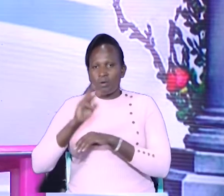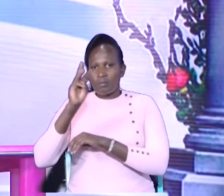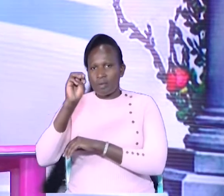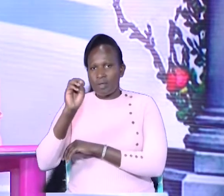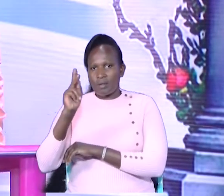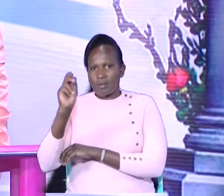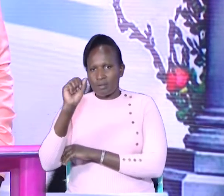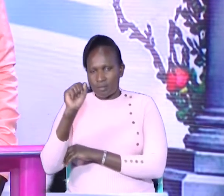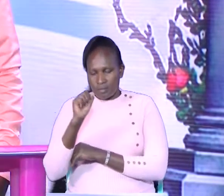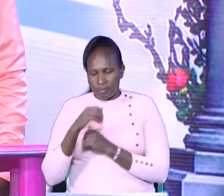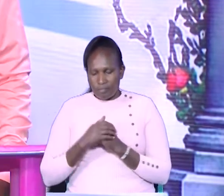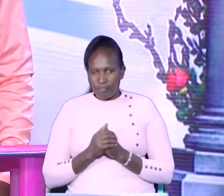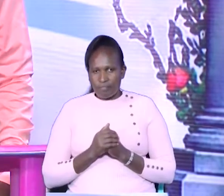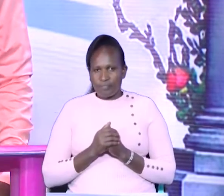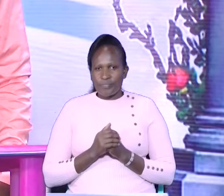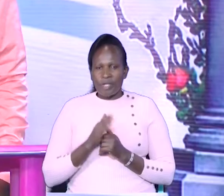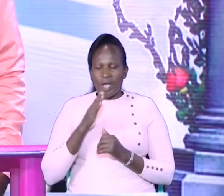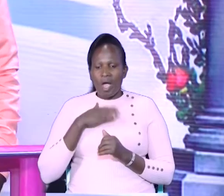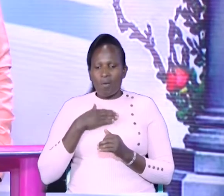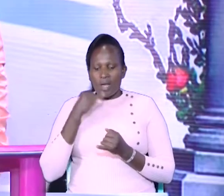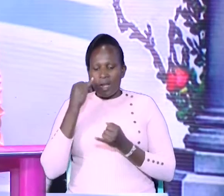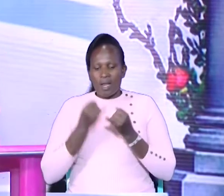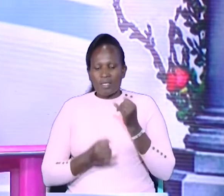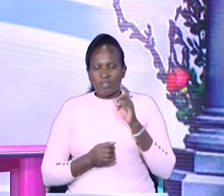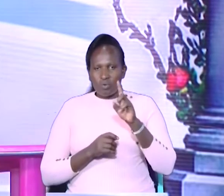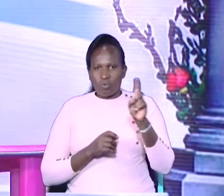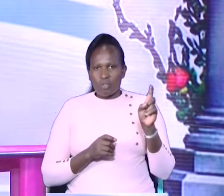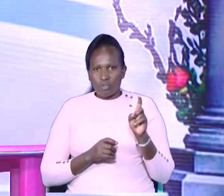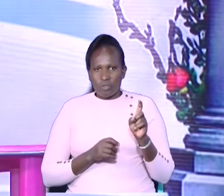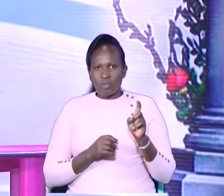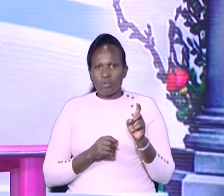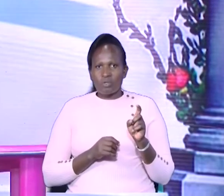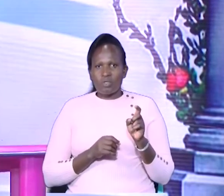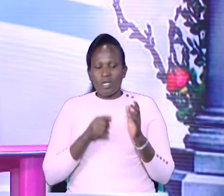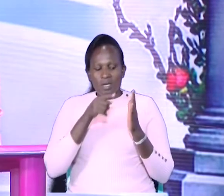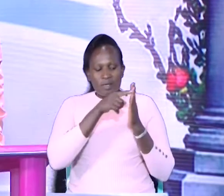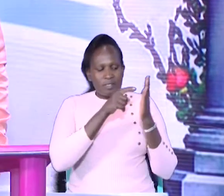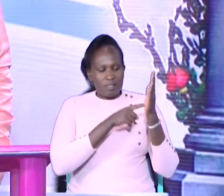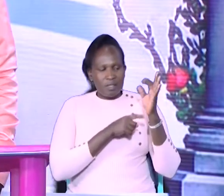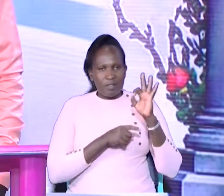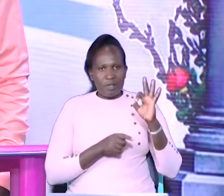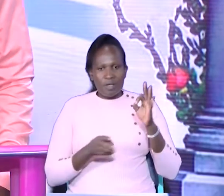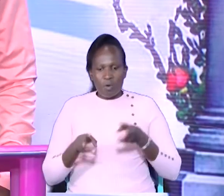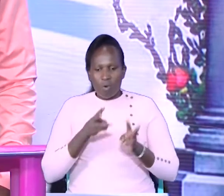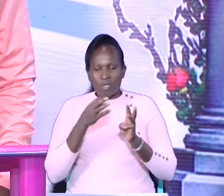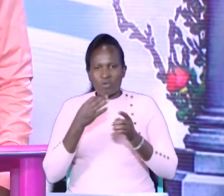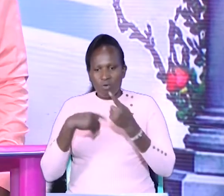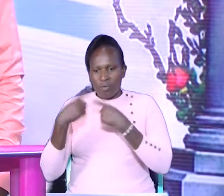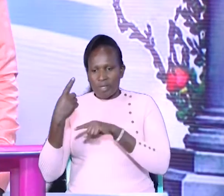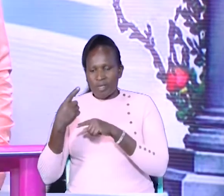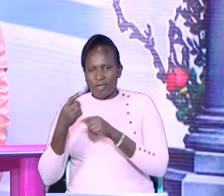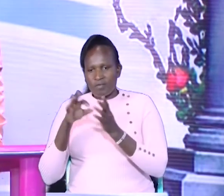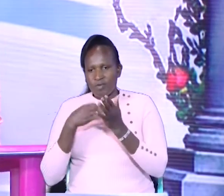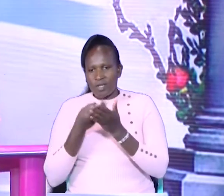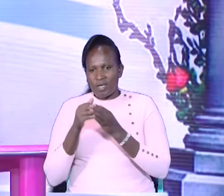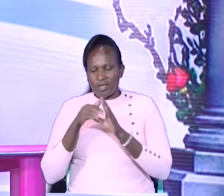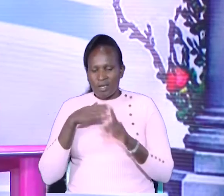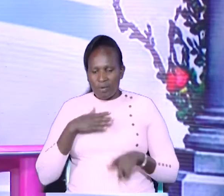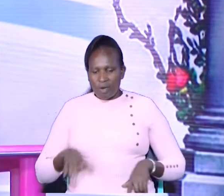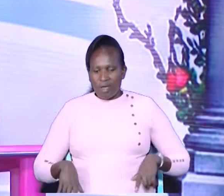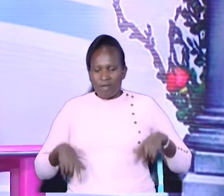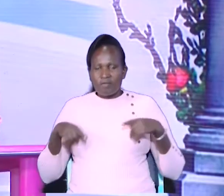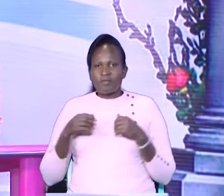3 good marks. Our last question was, list 3 ways of overcoming failure in our